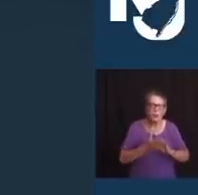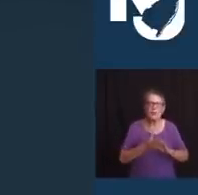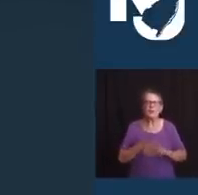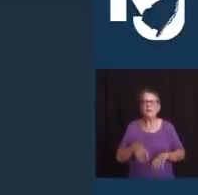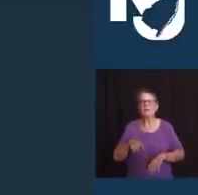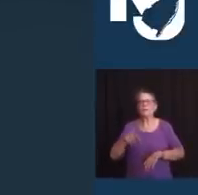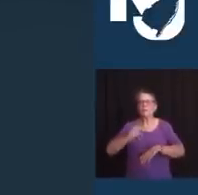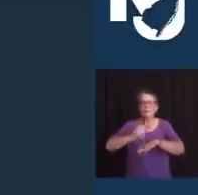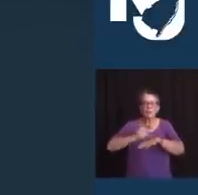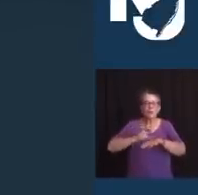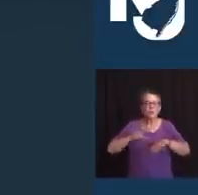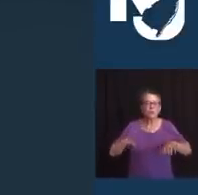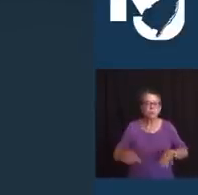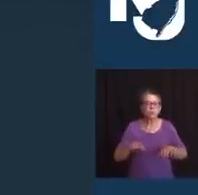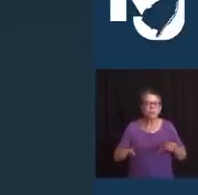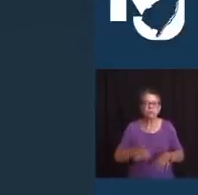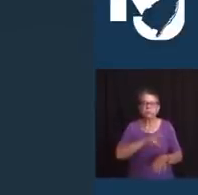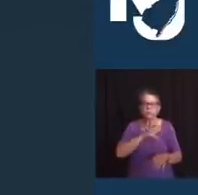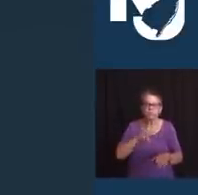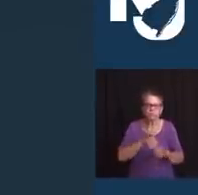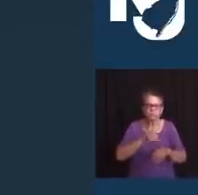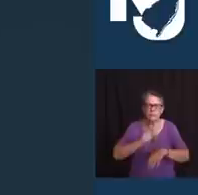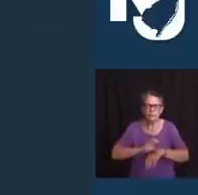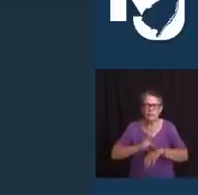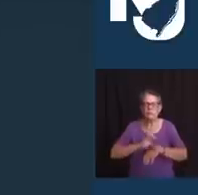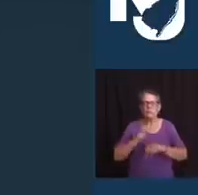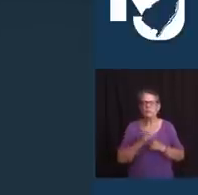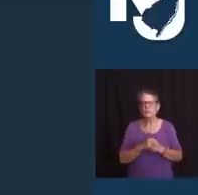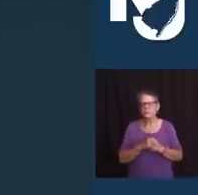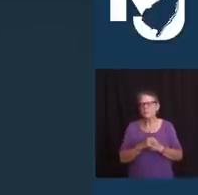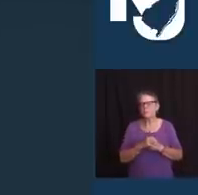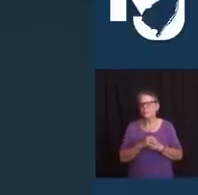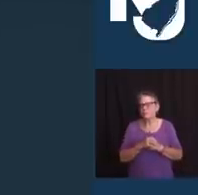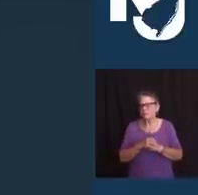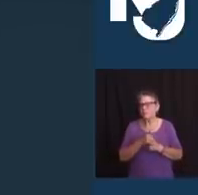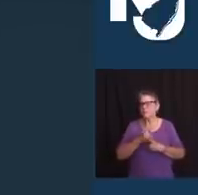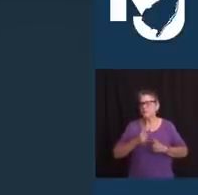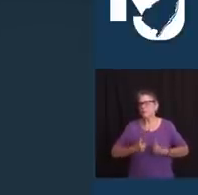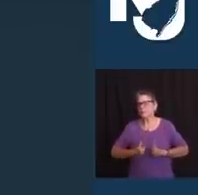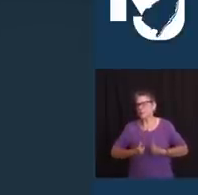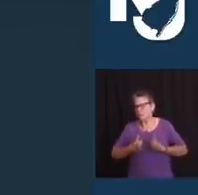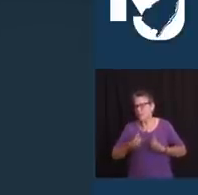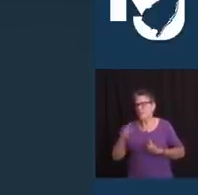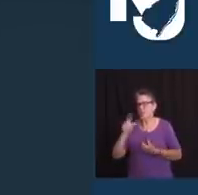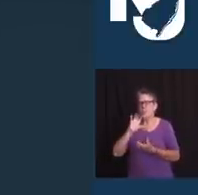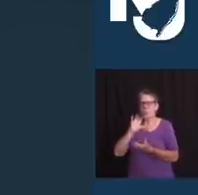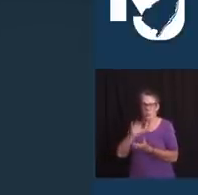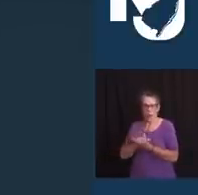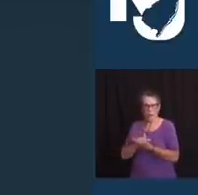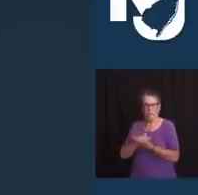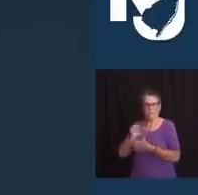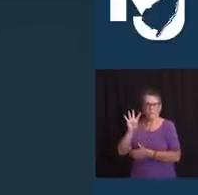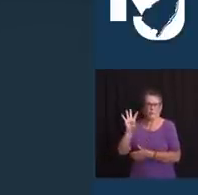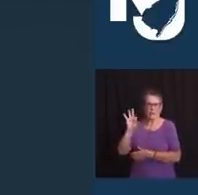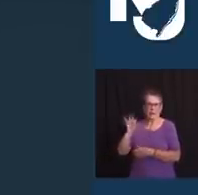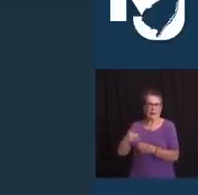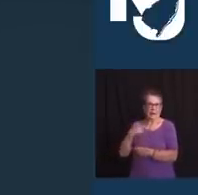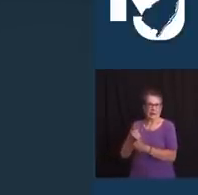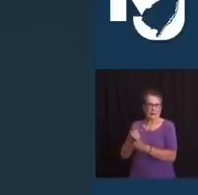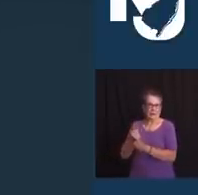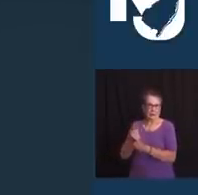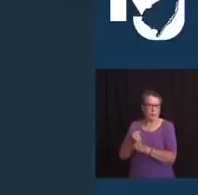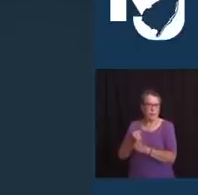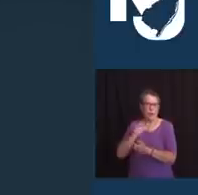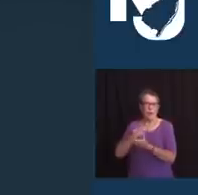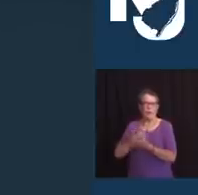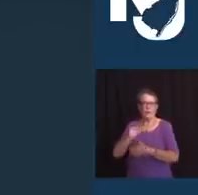devoted parishioner. Tom is survived by his wife of 49 years, Marcella, with whom I had the great honor of speaking last